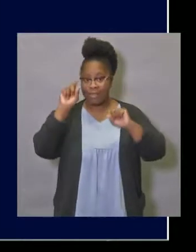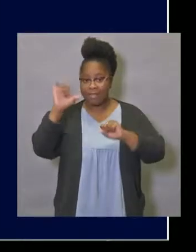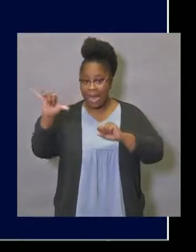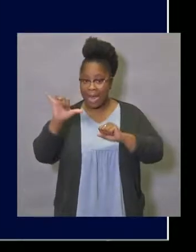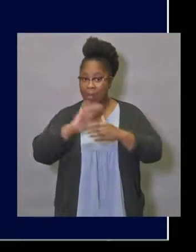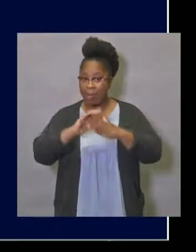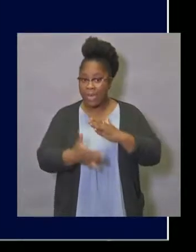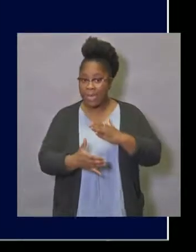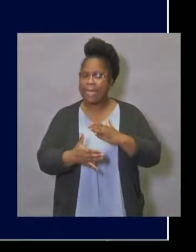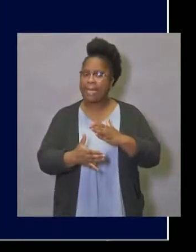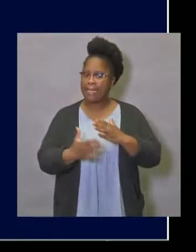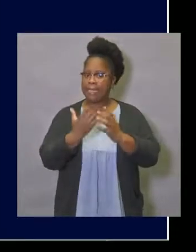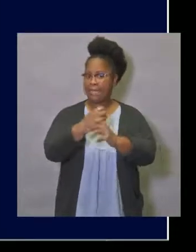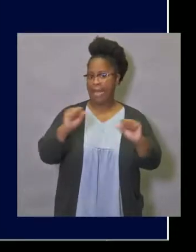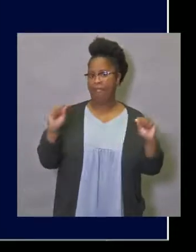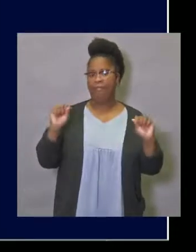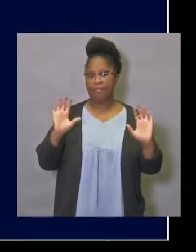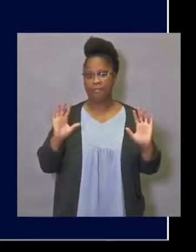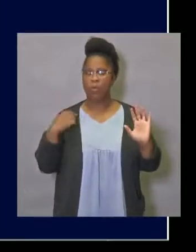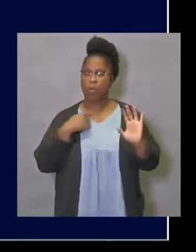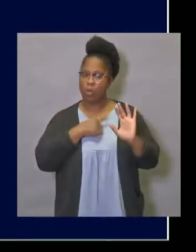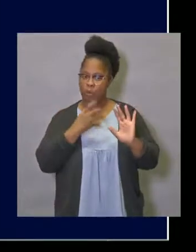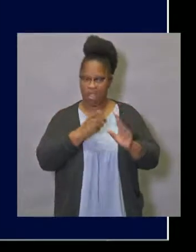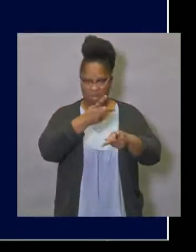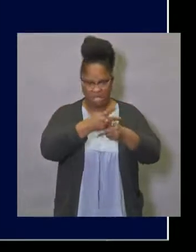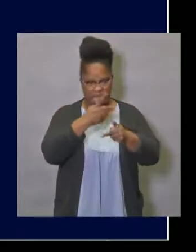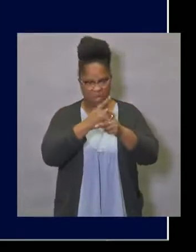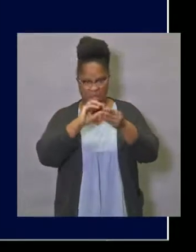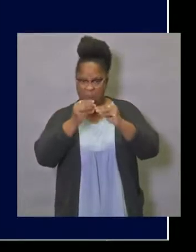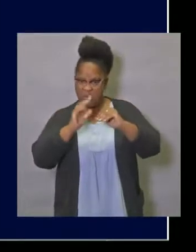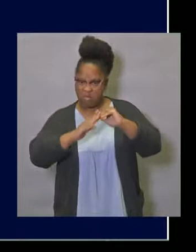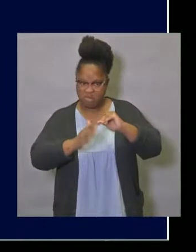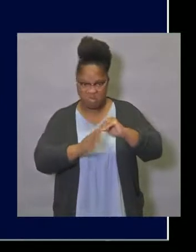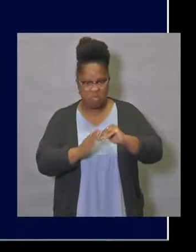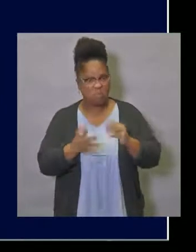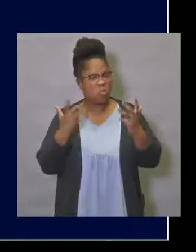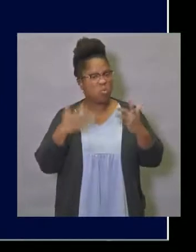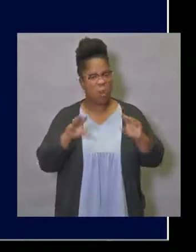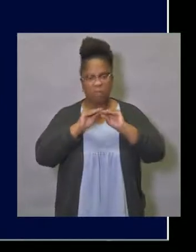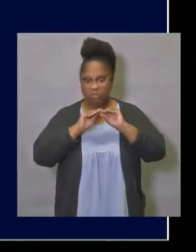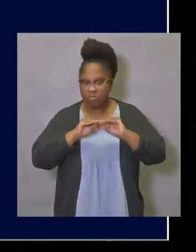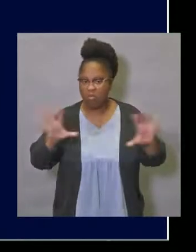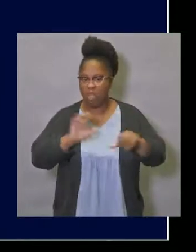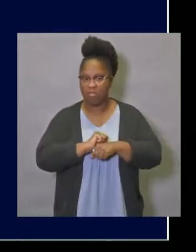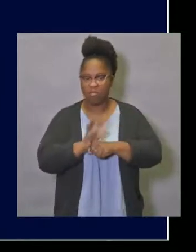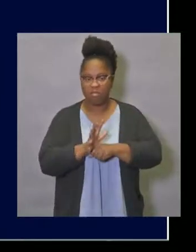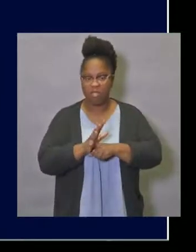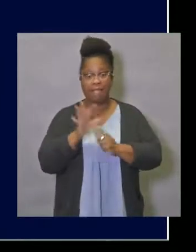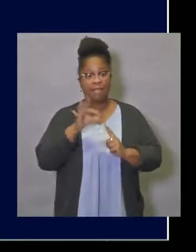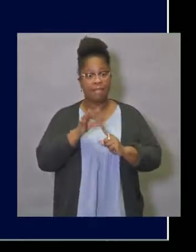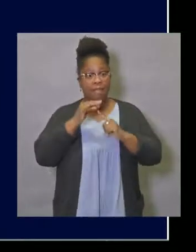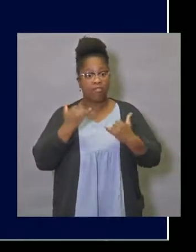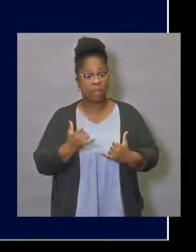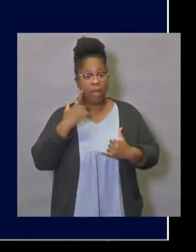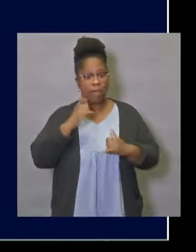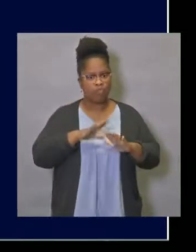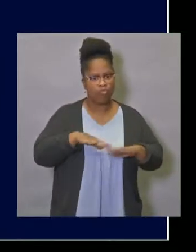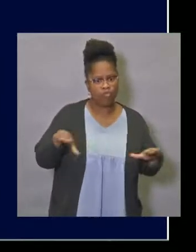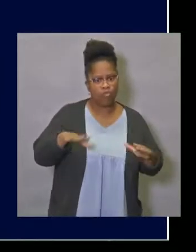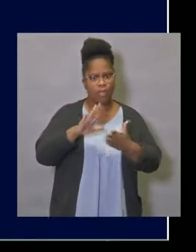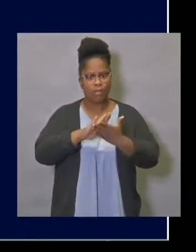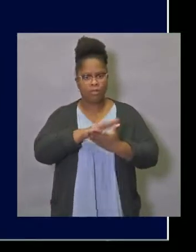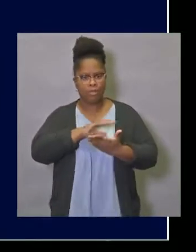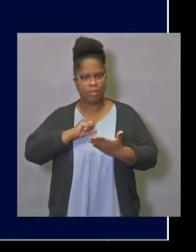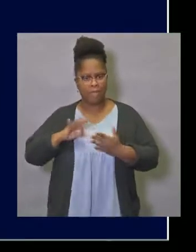in slowing the spread of the virus, especially as we now have some children and school staff returning to our classrooms.